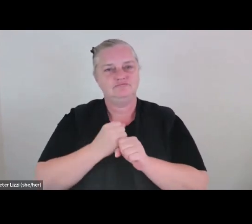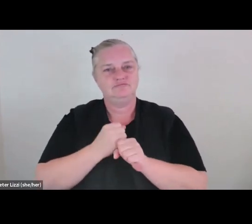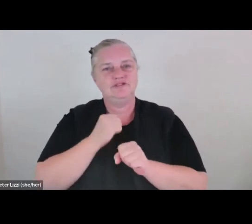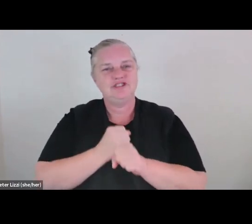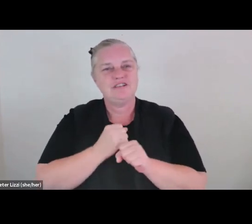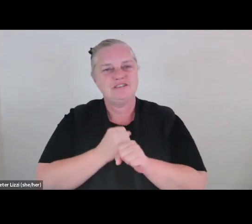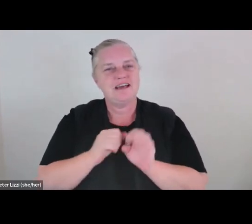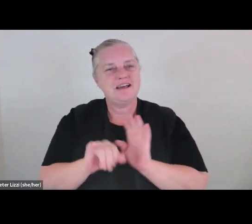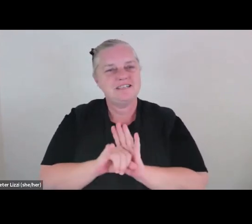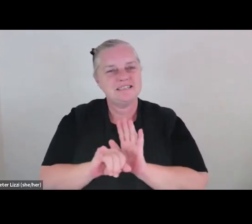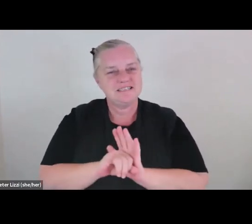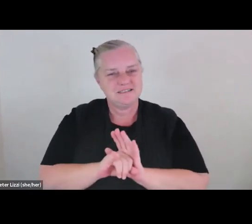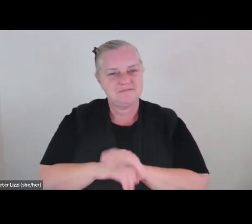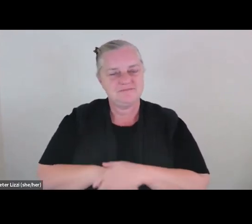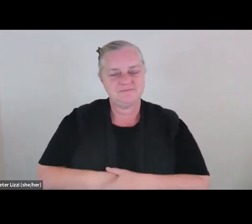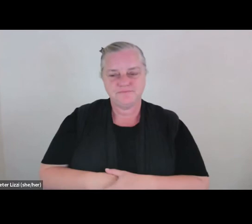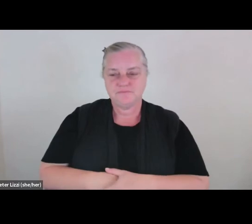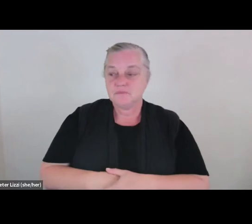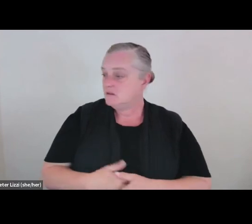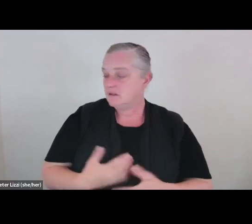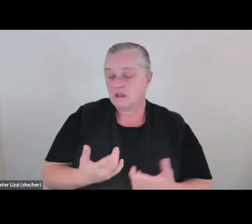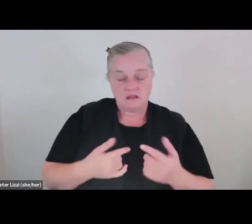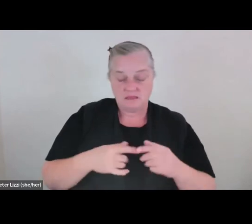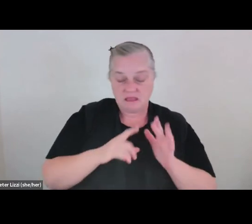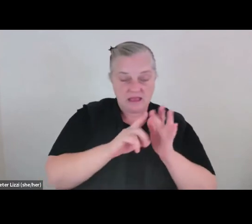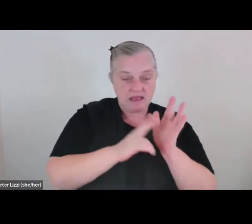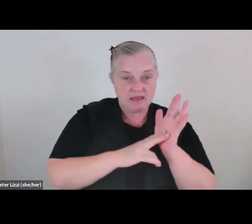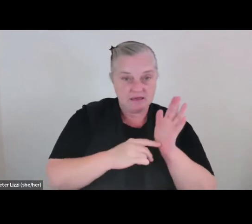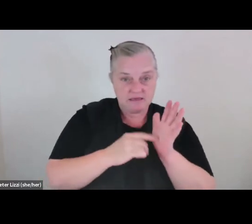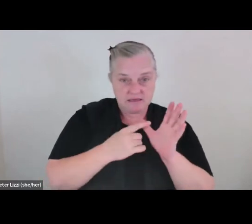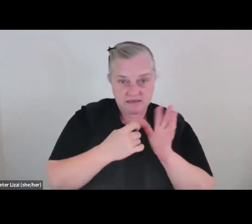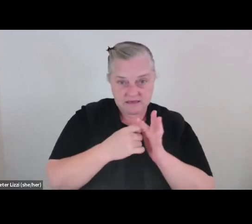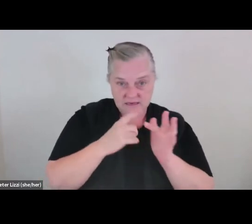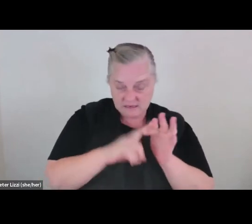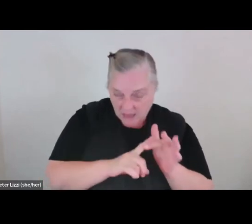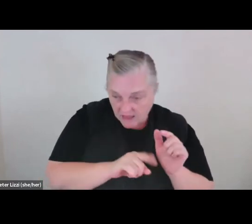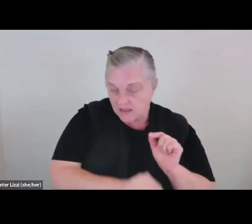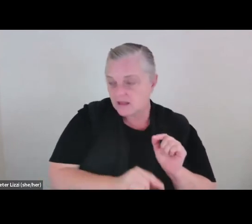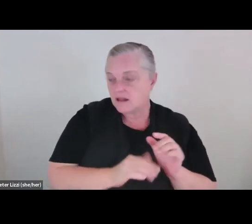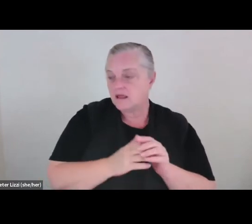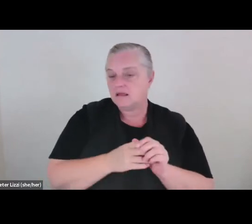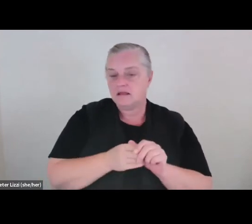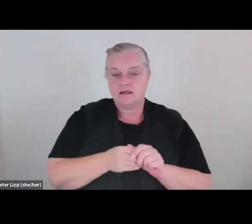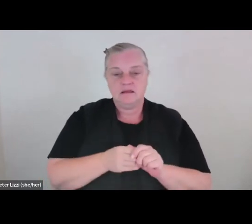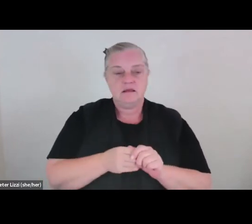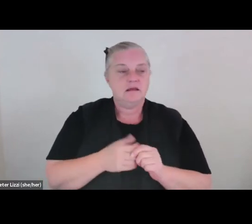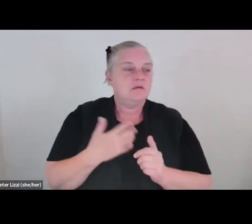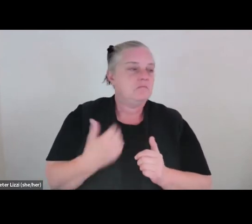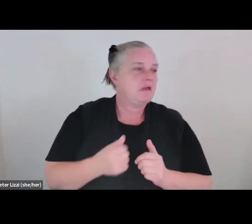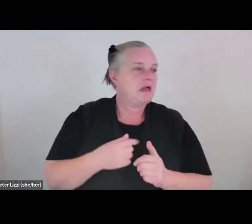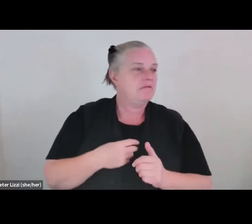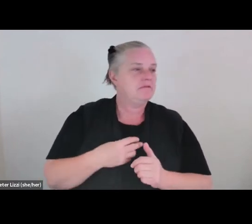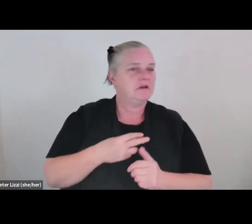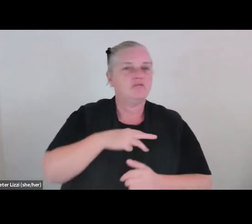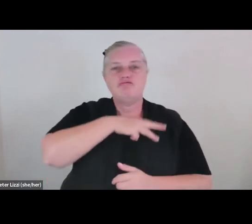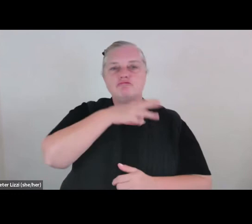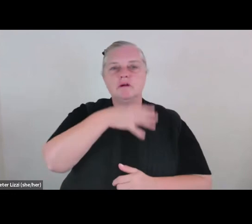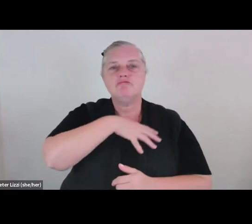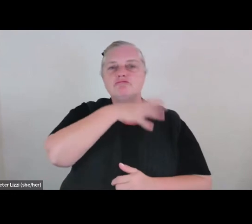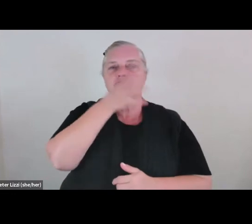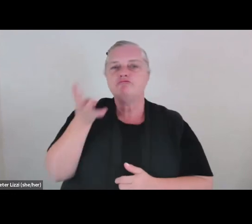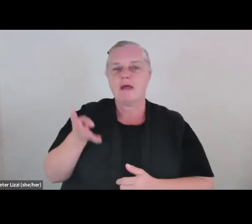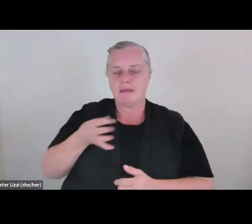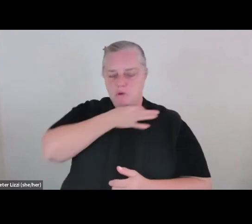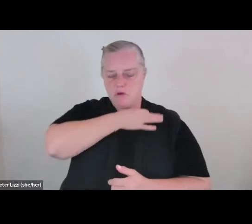in terms of intake, sharing your own pronouns, wearing rainbow lanyards or rainbow badges or